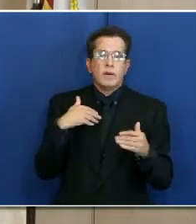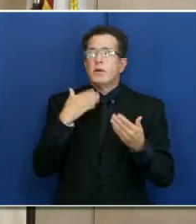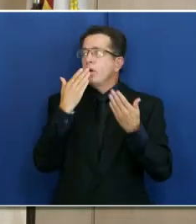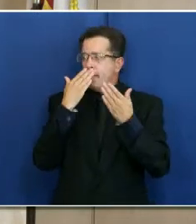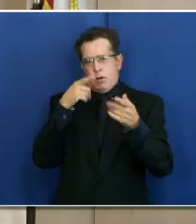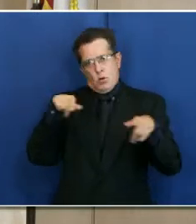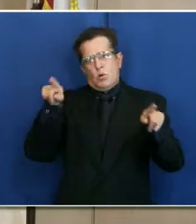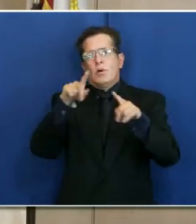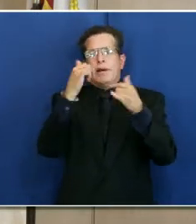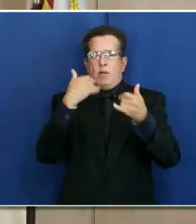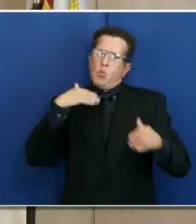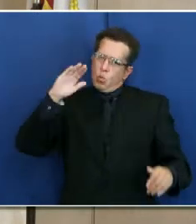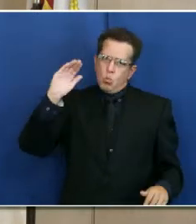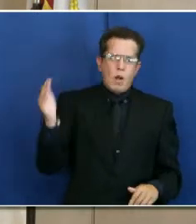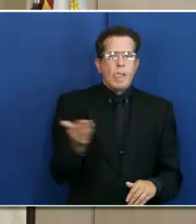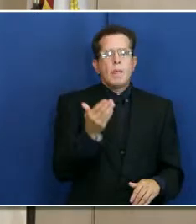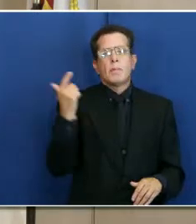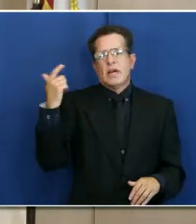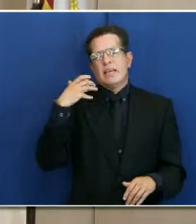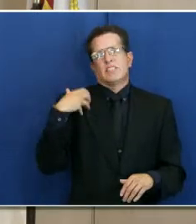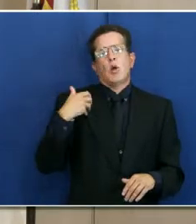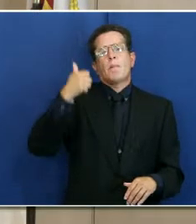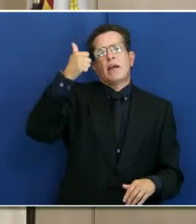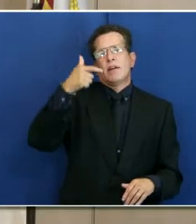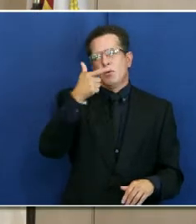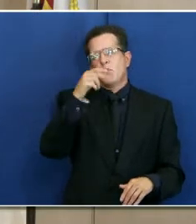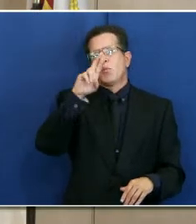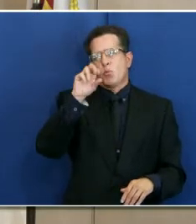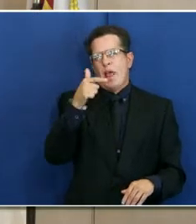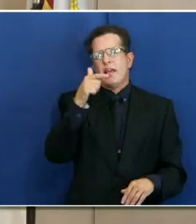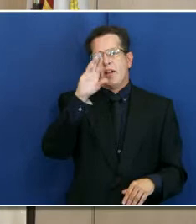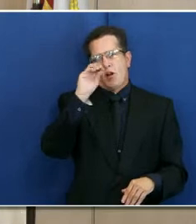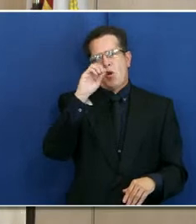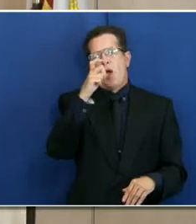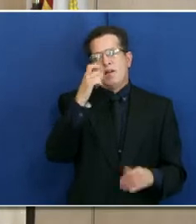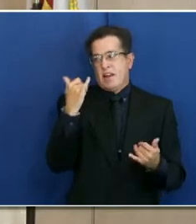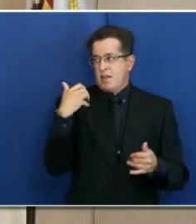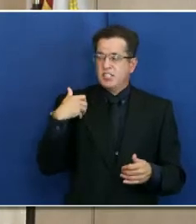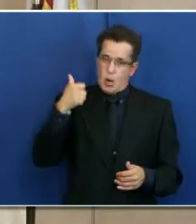Chairman Greg Cox. Thank you.